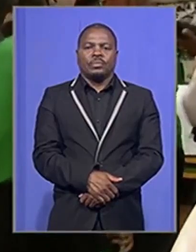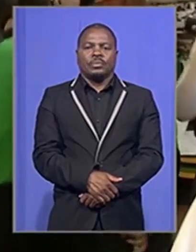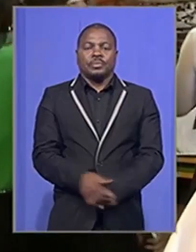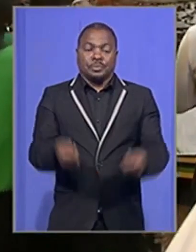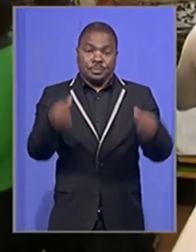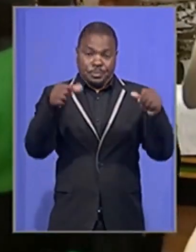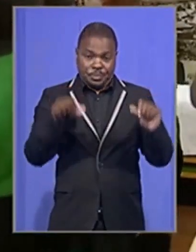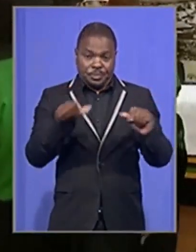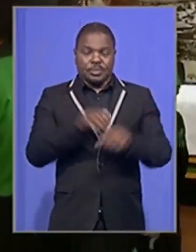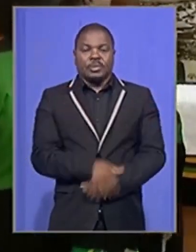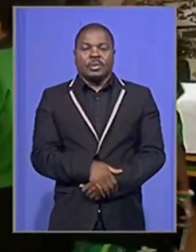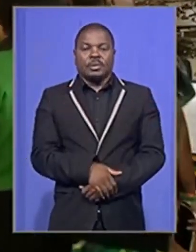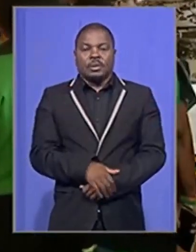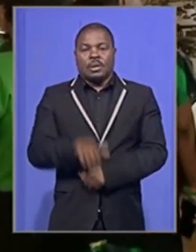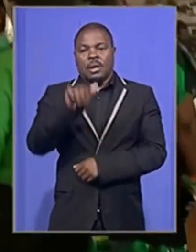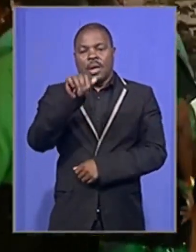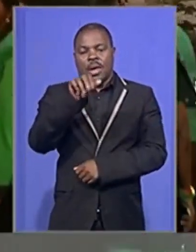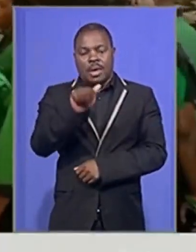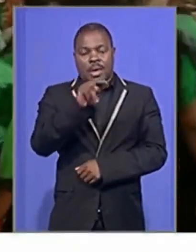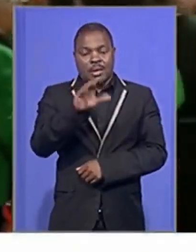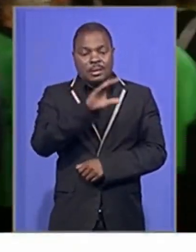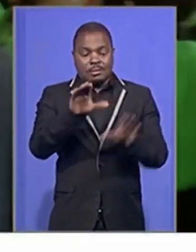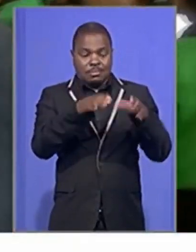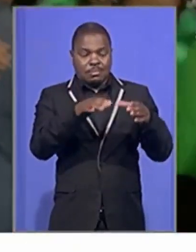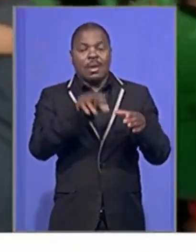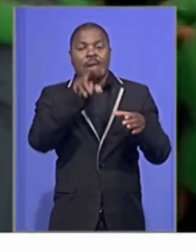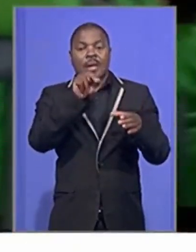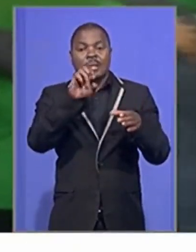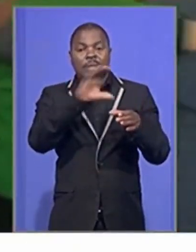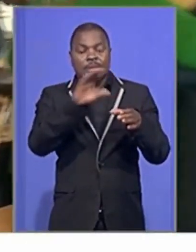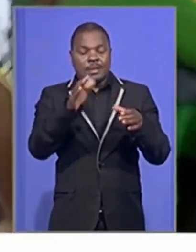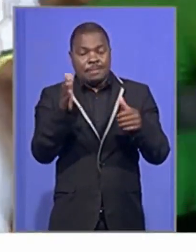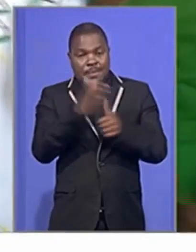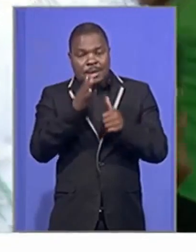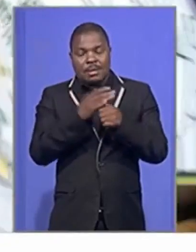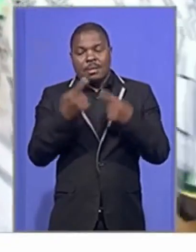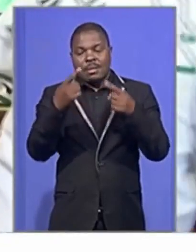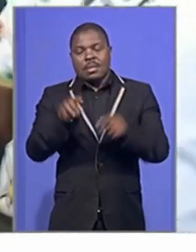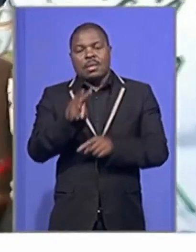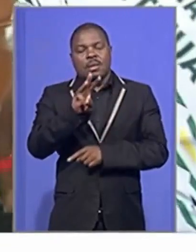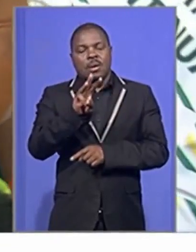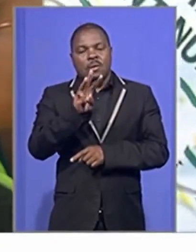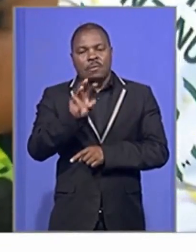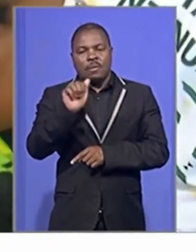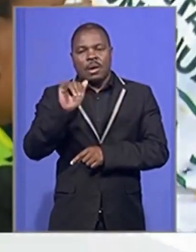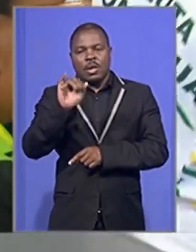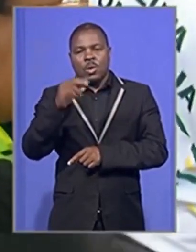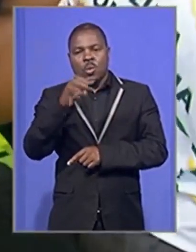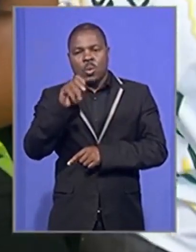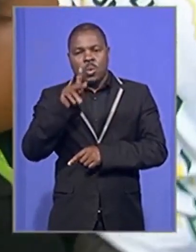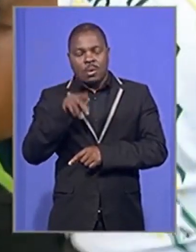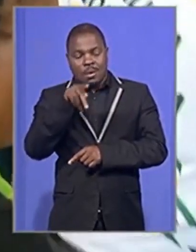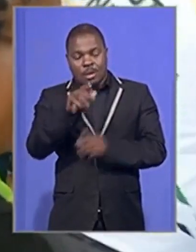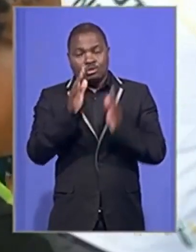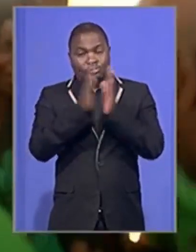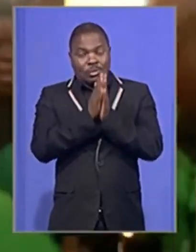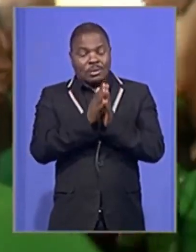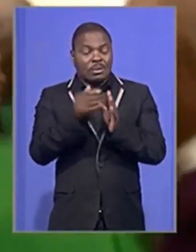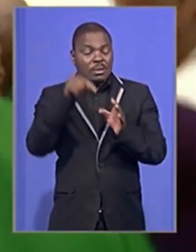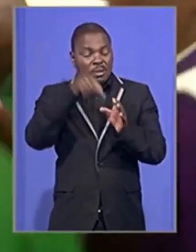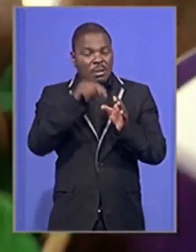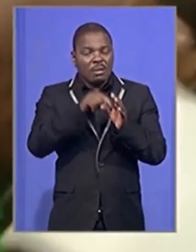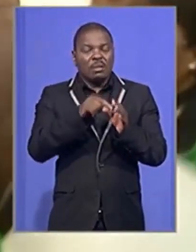Le jwalo ditho tsa NEC ya ANC di qadile kerekeng ya Wesele e Vryhoek e le mo mokga o neng o thewe teng